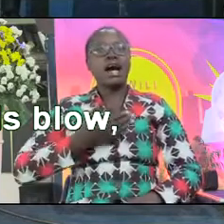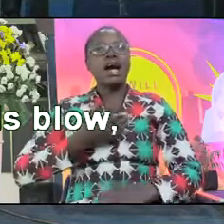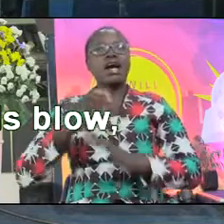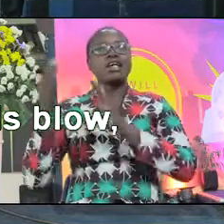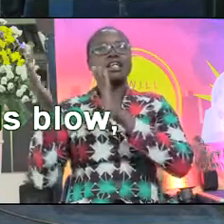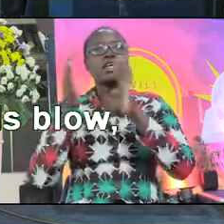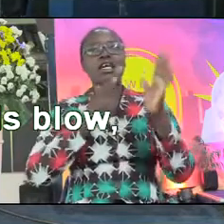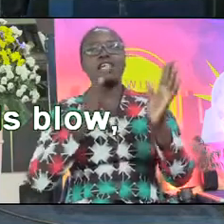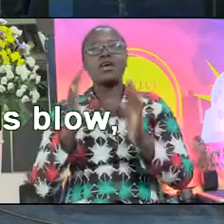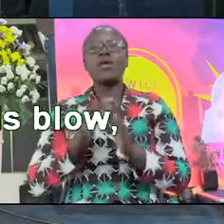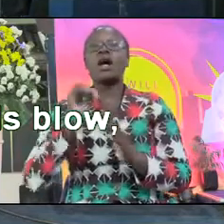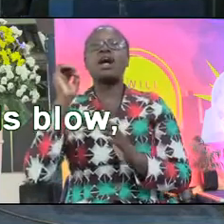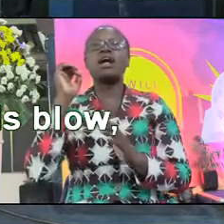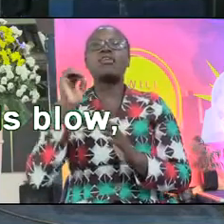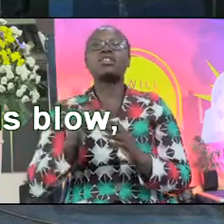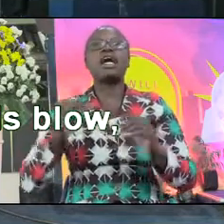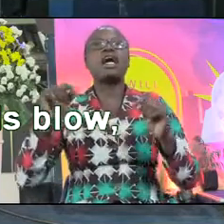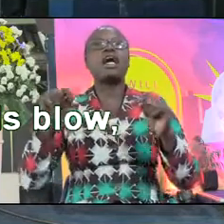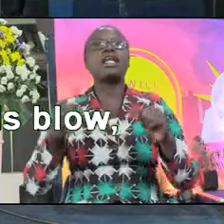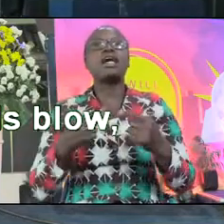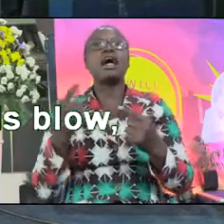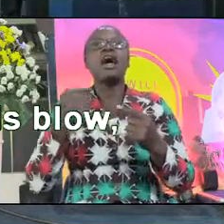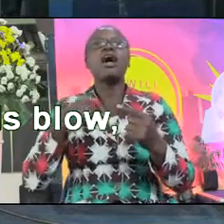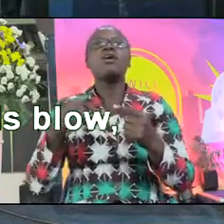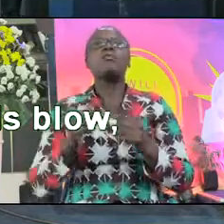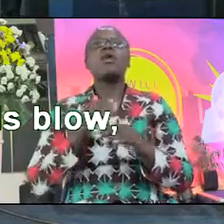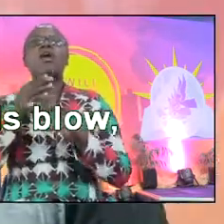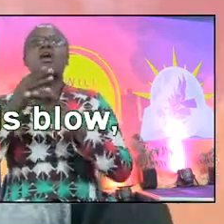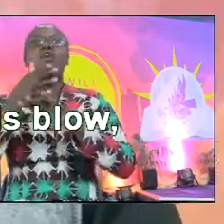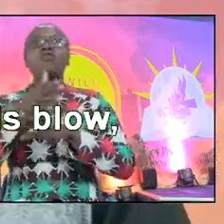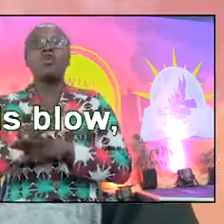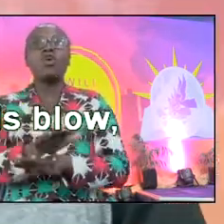not an angry wave shall